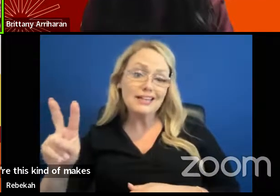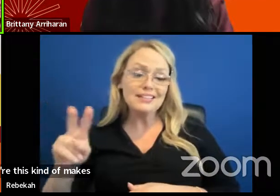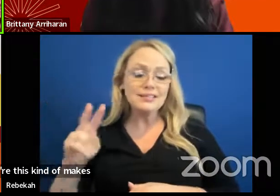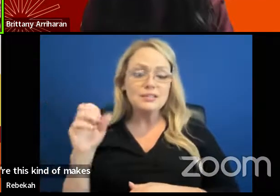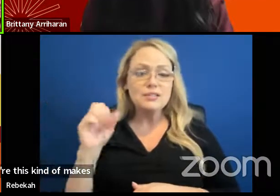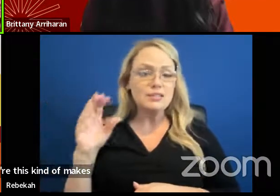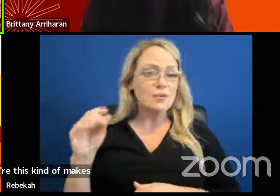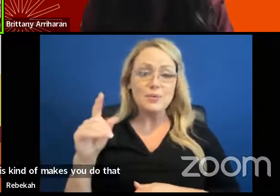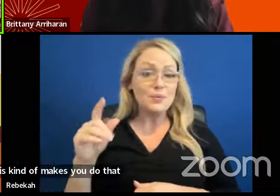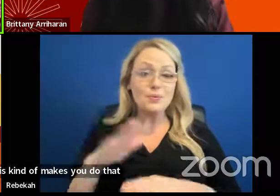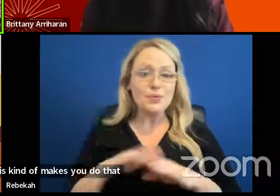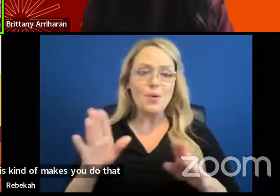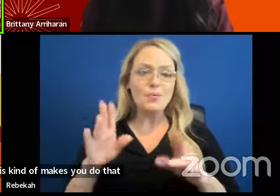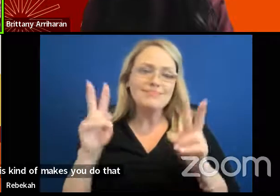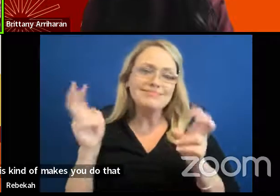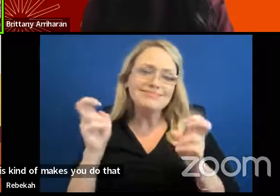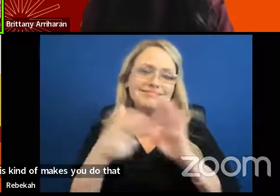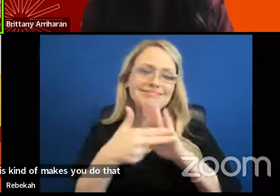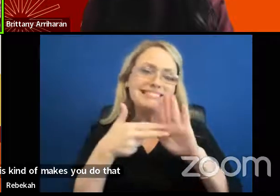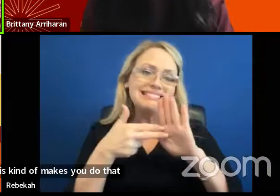has a different kind of